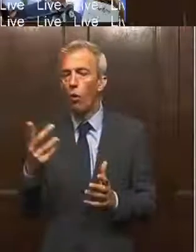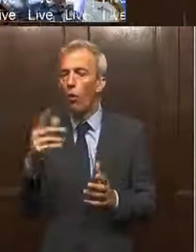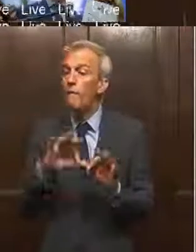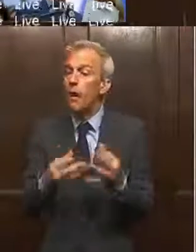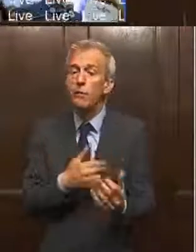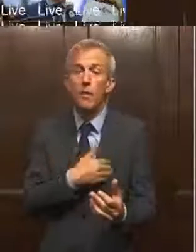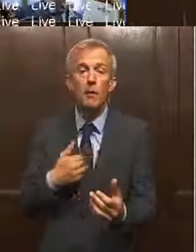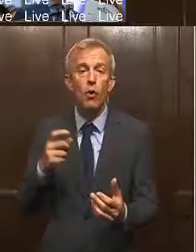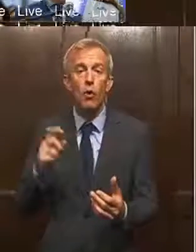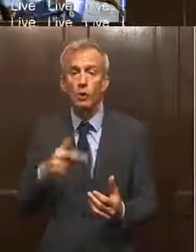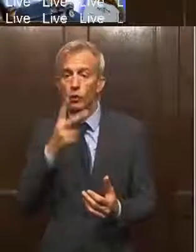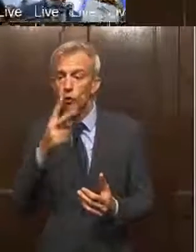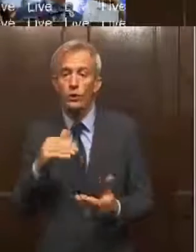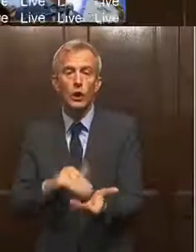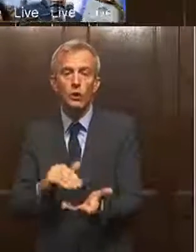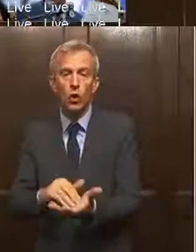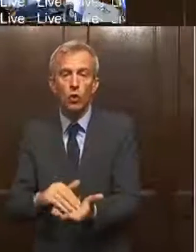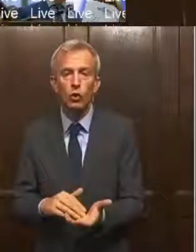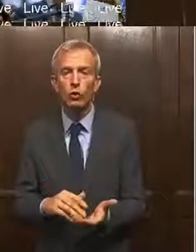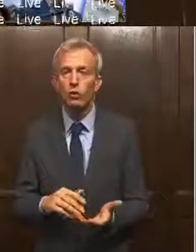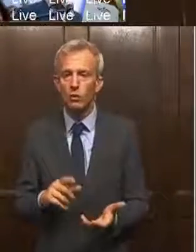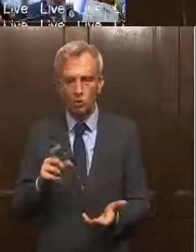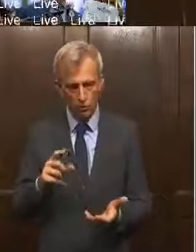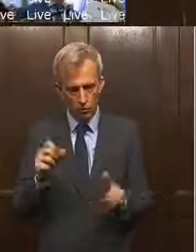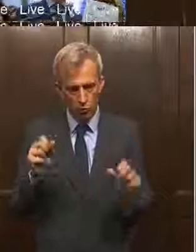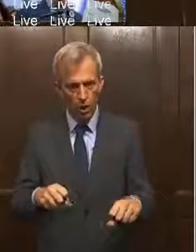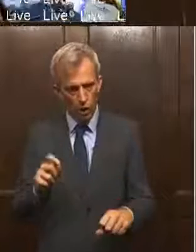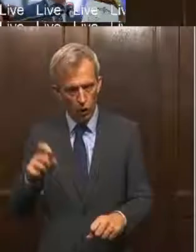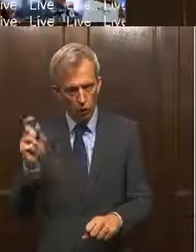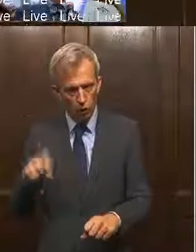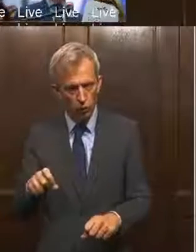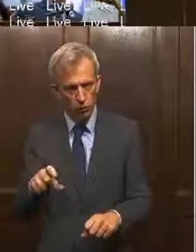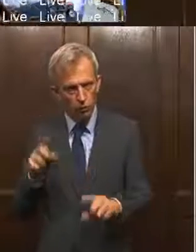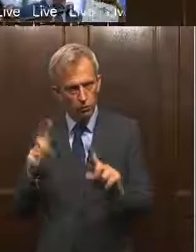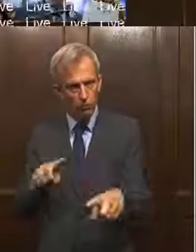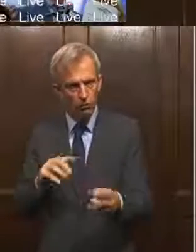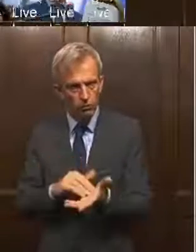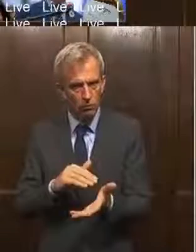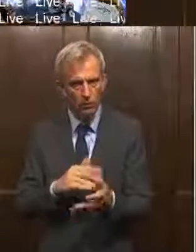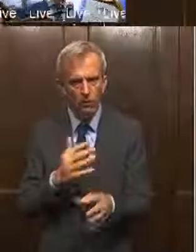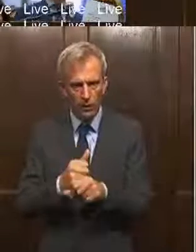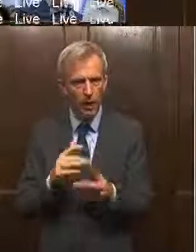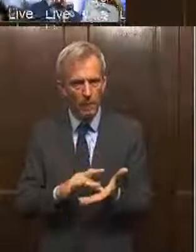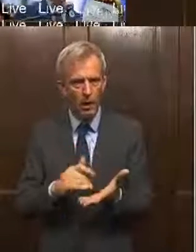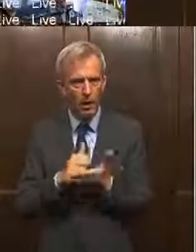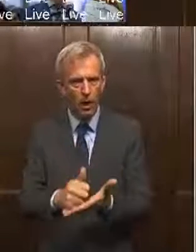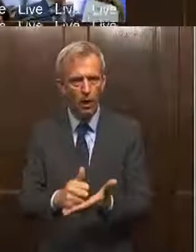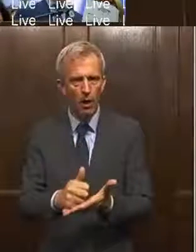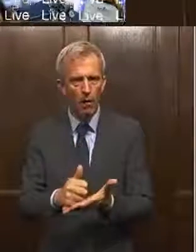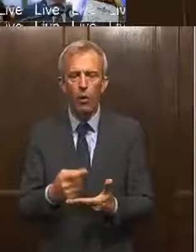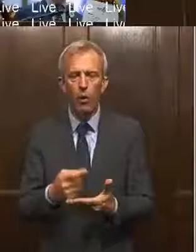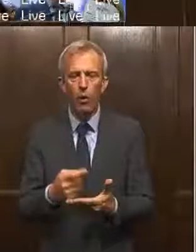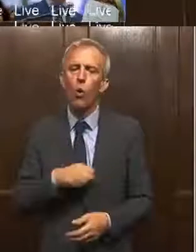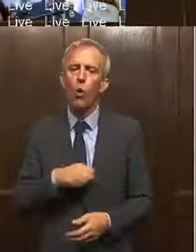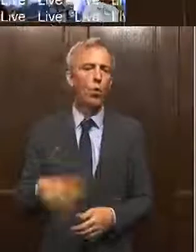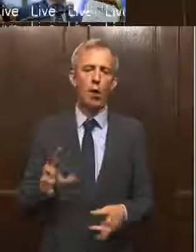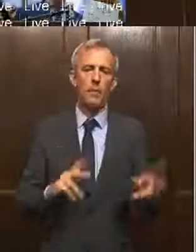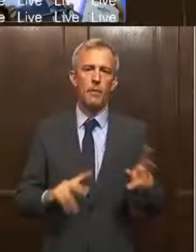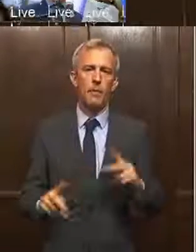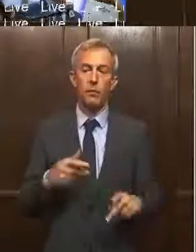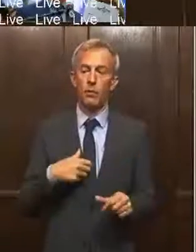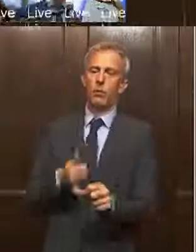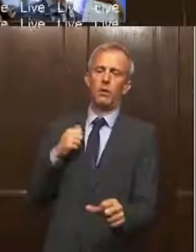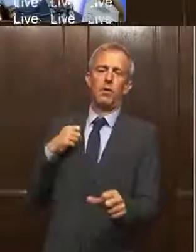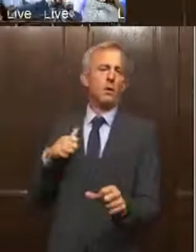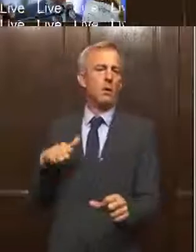underlying health condition, you can and you should seek medical help. We don't want people avoiding hospitals